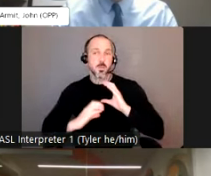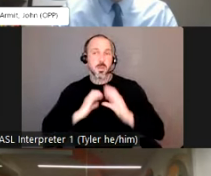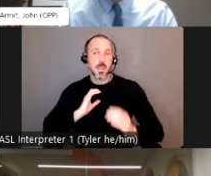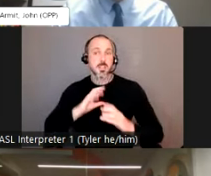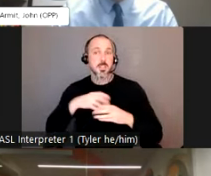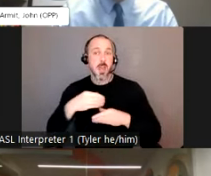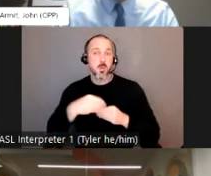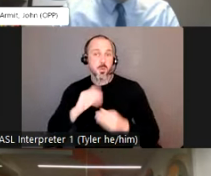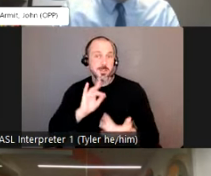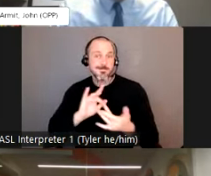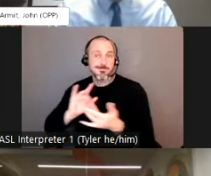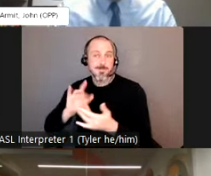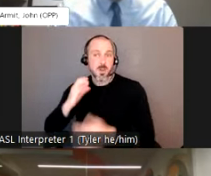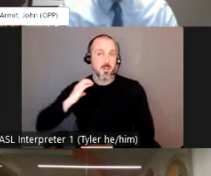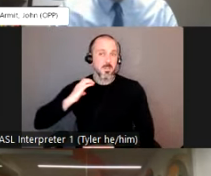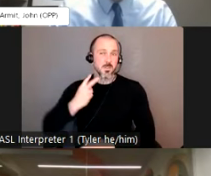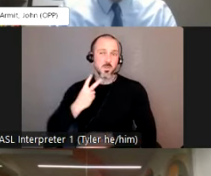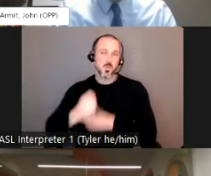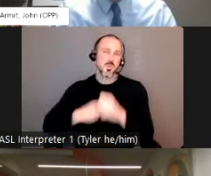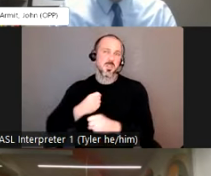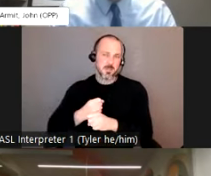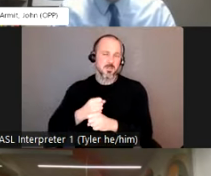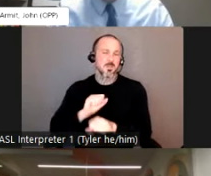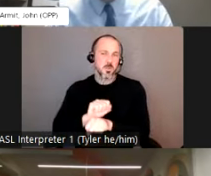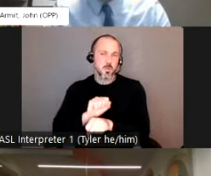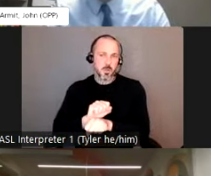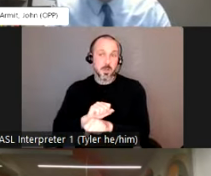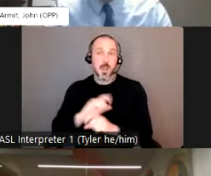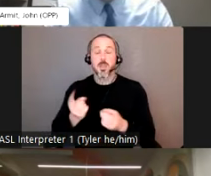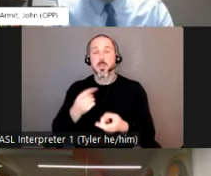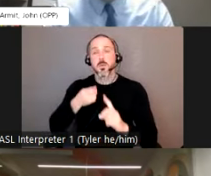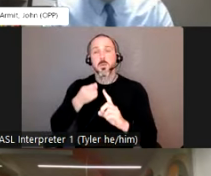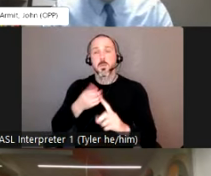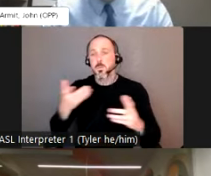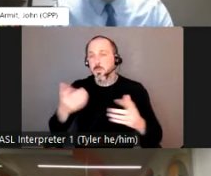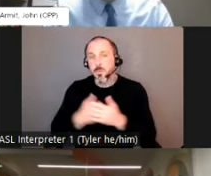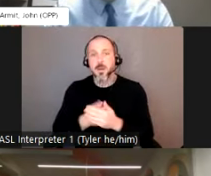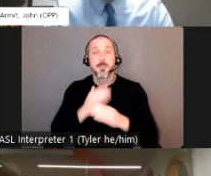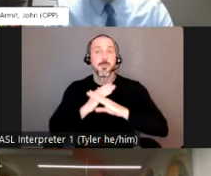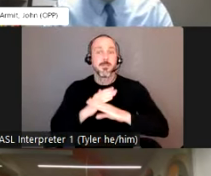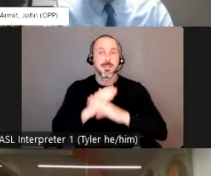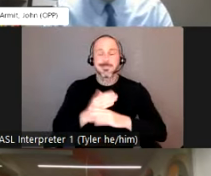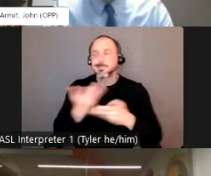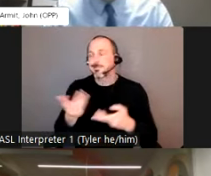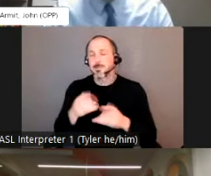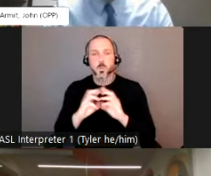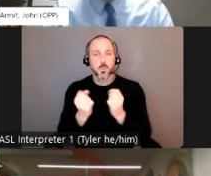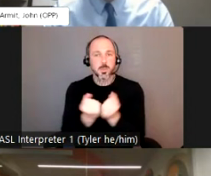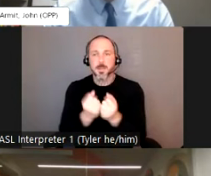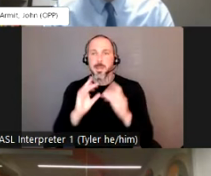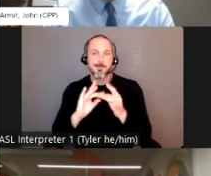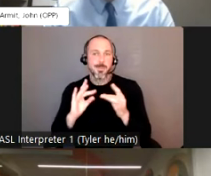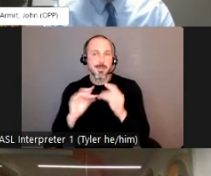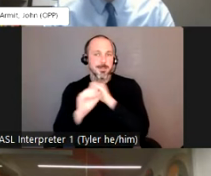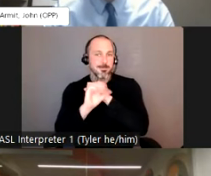for 2 years, where he coordinates fraud prevention initiatives and messaging. So welcome, Jeff. I actually saw you on